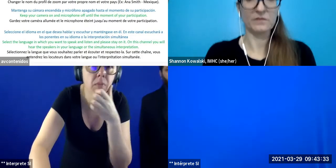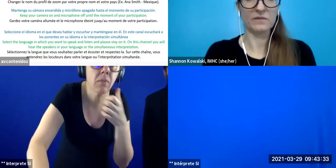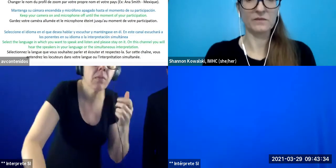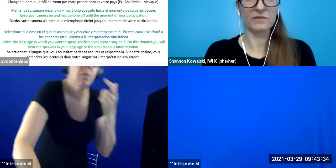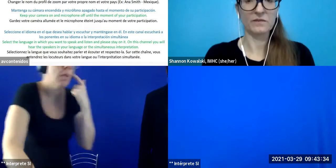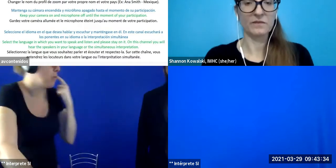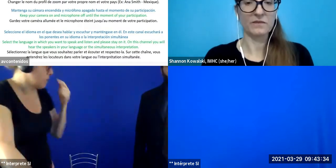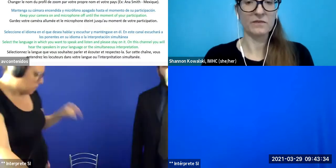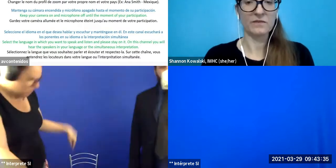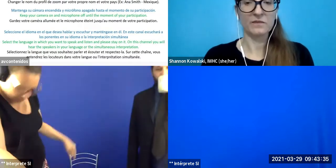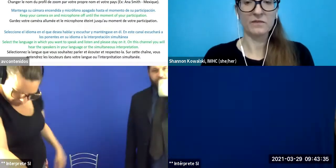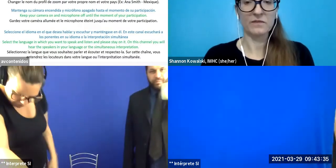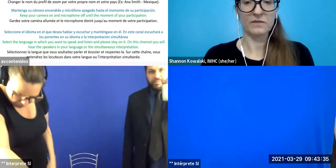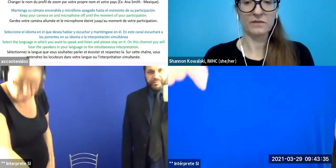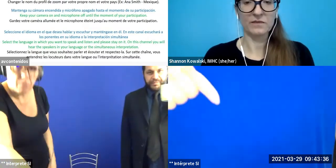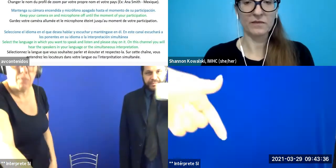Sí.